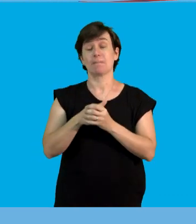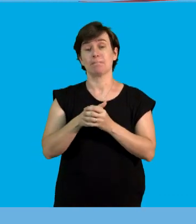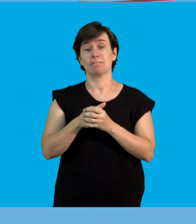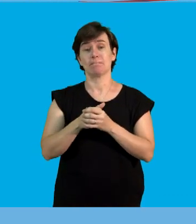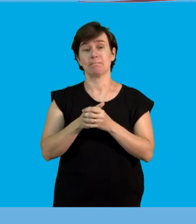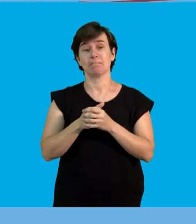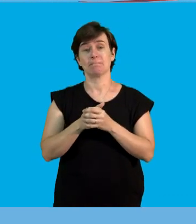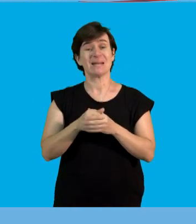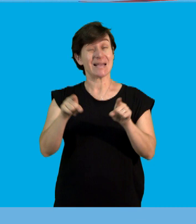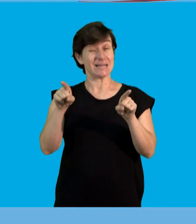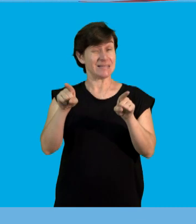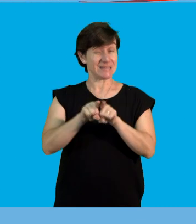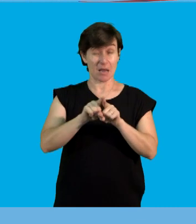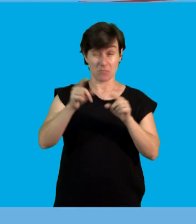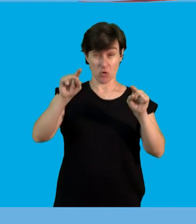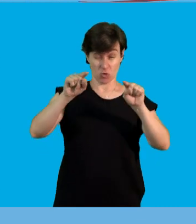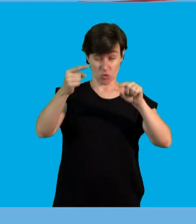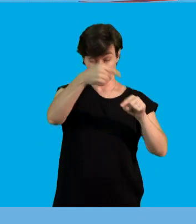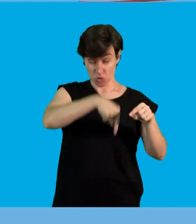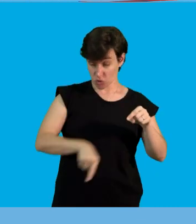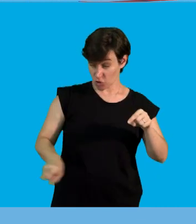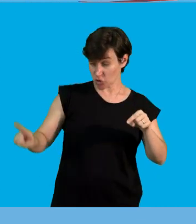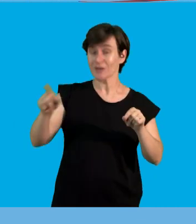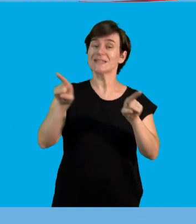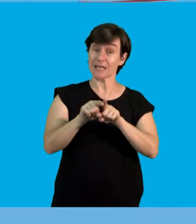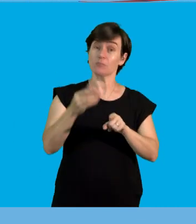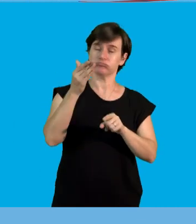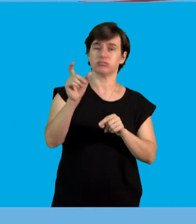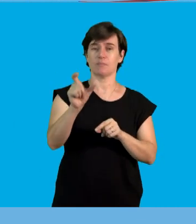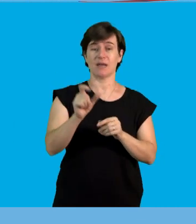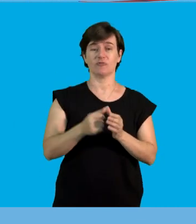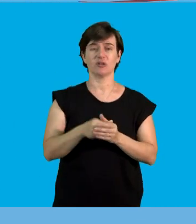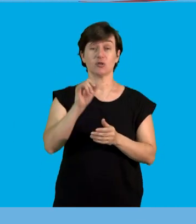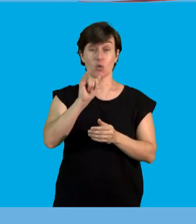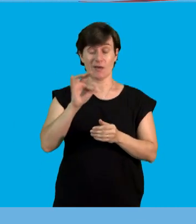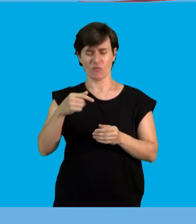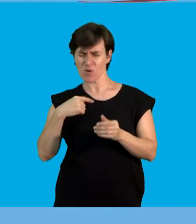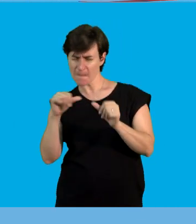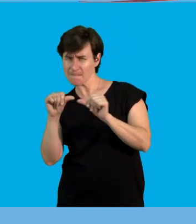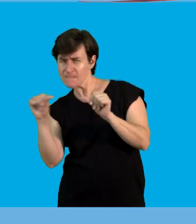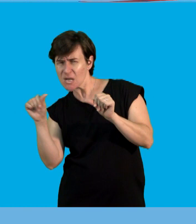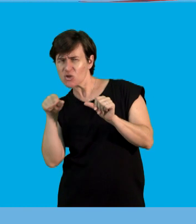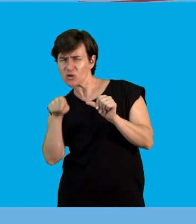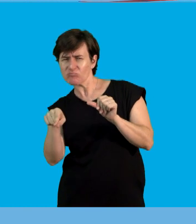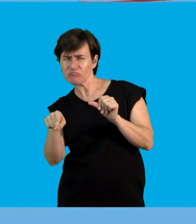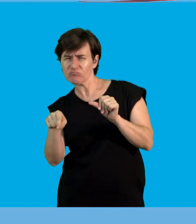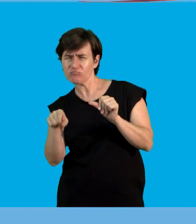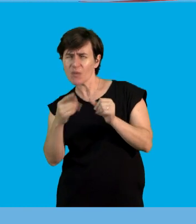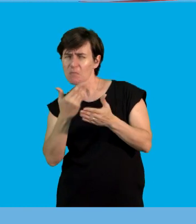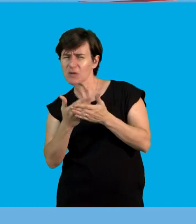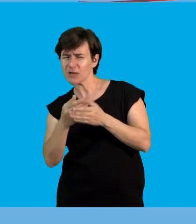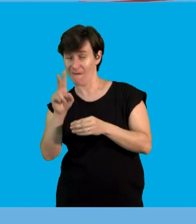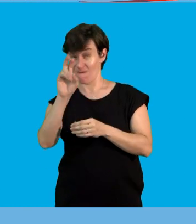difference across the battery. So if we measure the potential difference across this particular resistor here, if